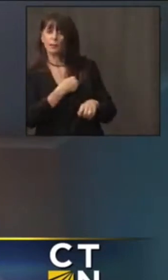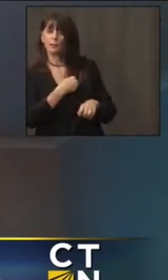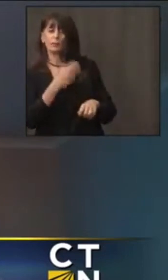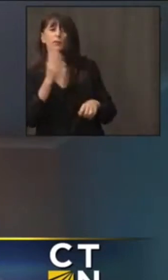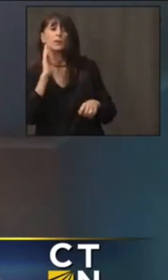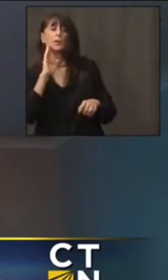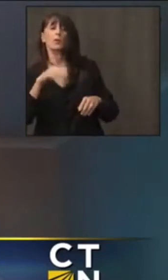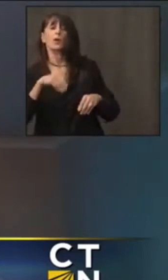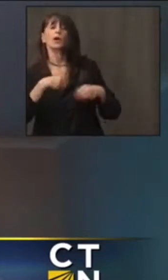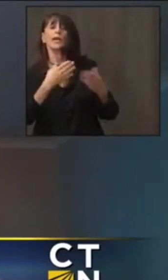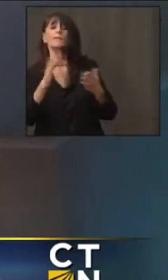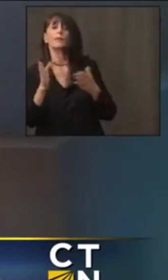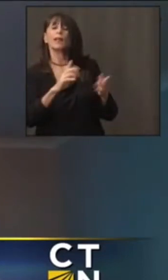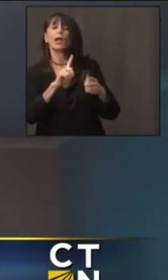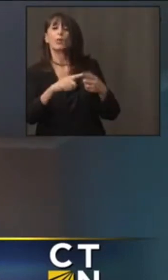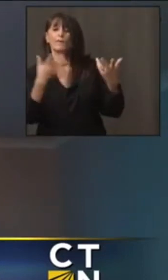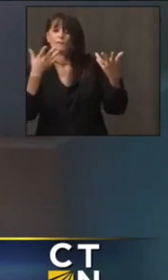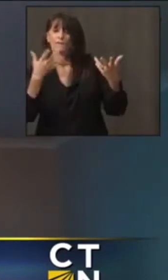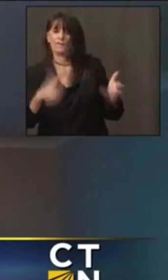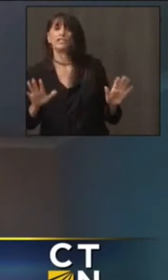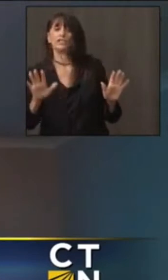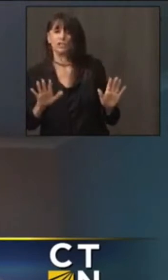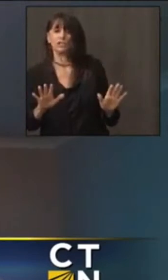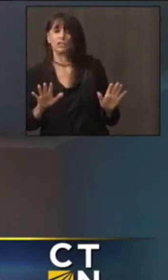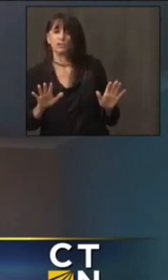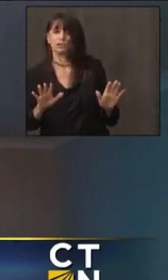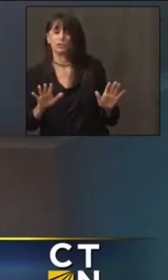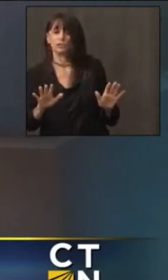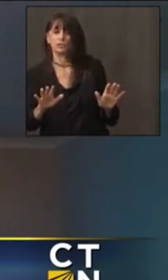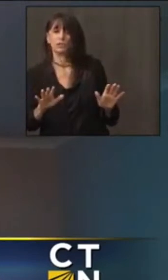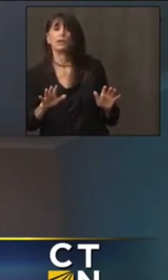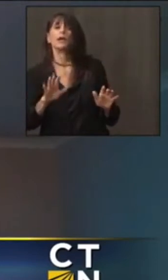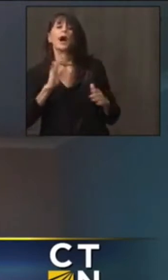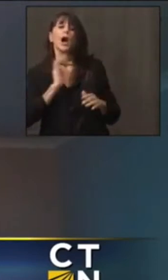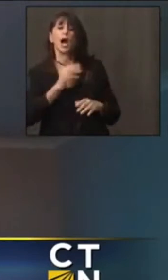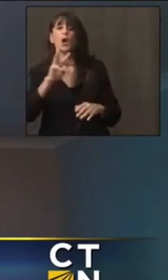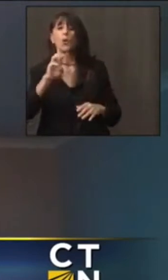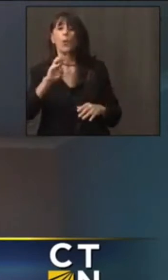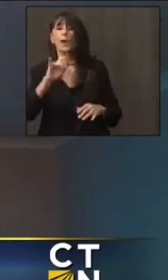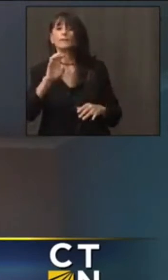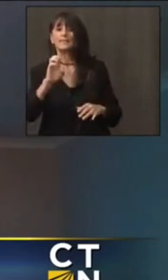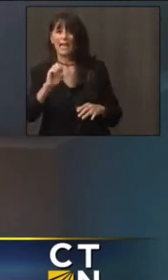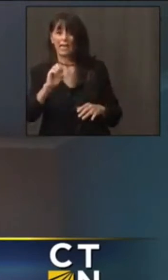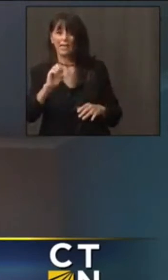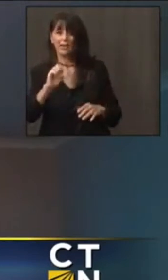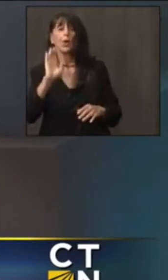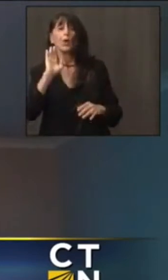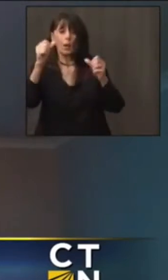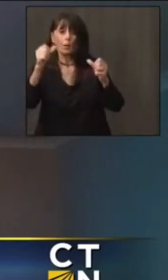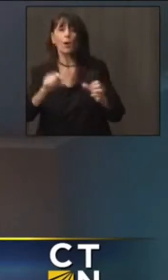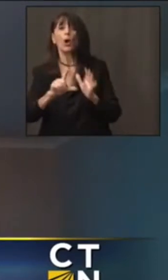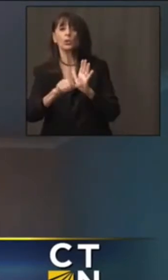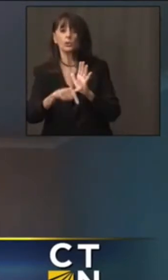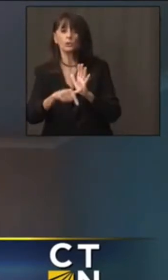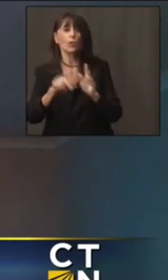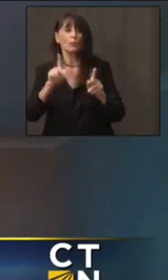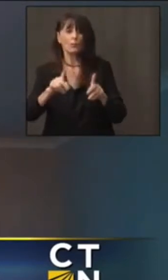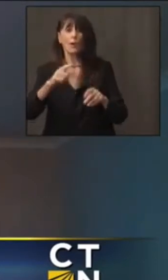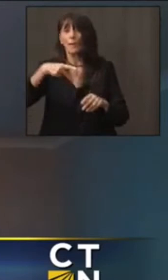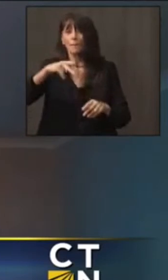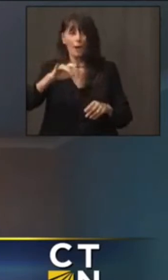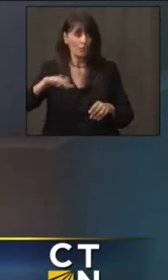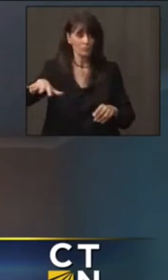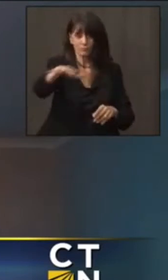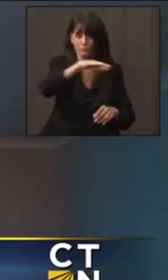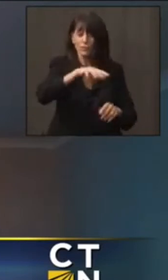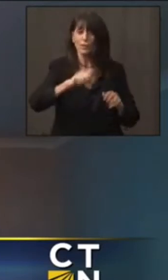it's done, and it will be posted on our website so members of the public also can see it.